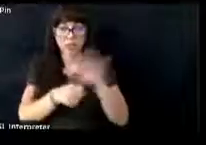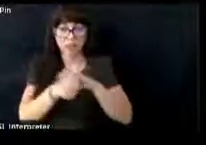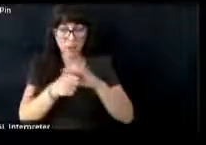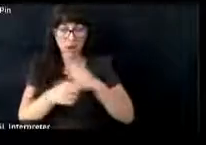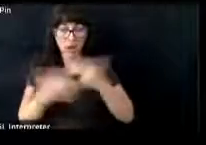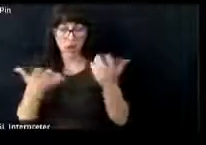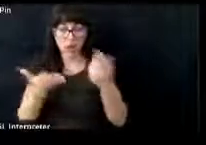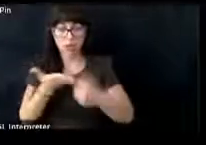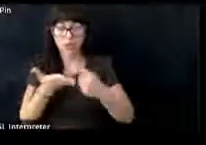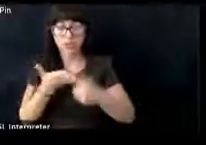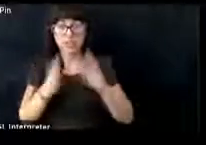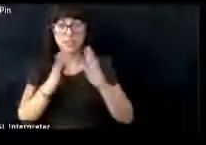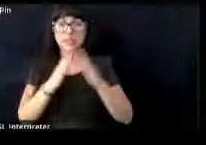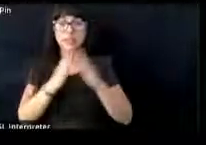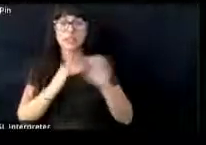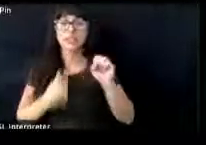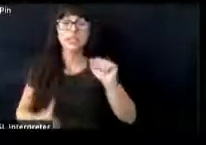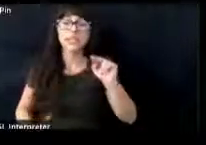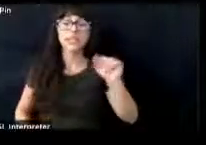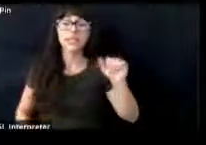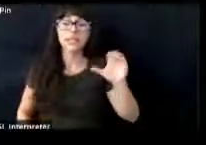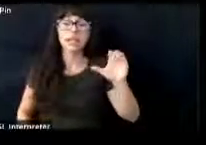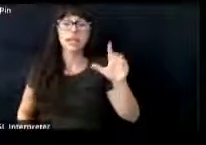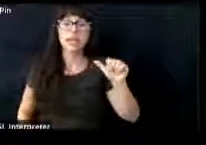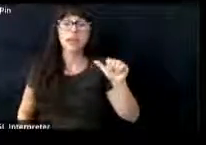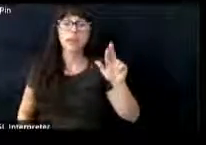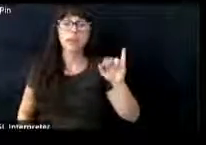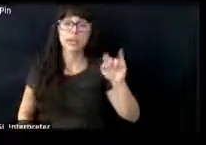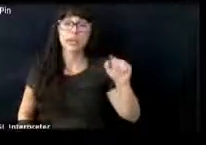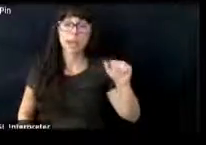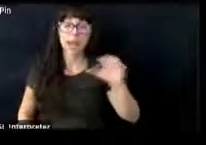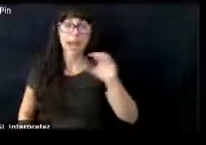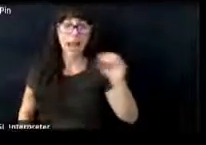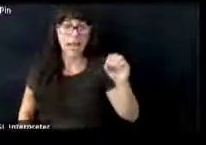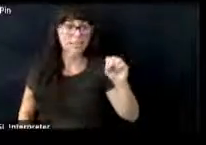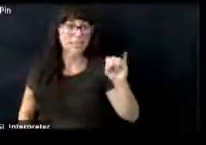discuss today are the cities of Santa Clarita and Simi Valley.